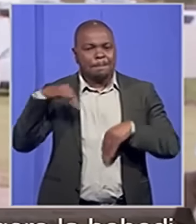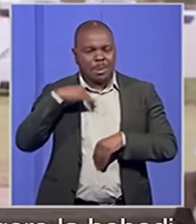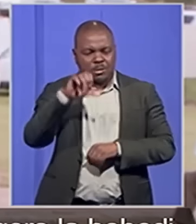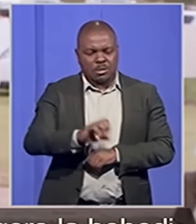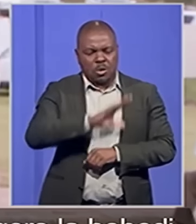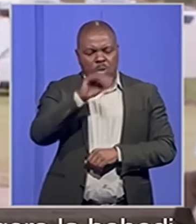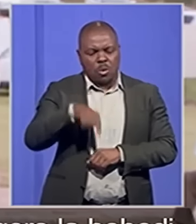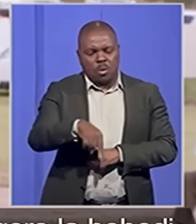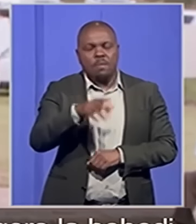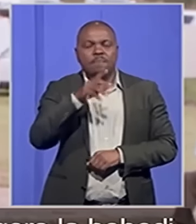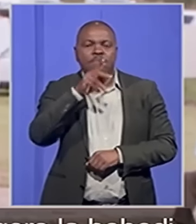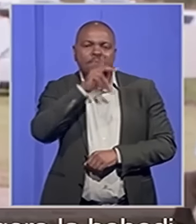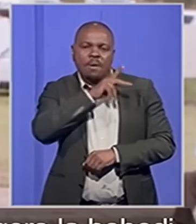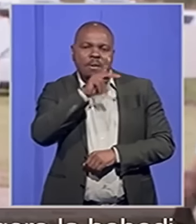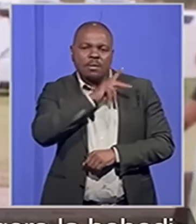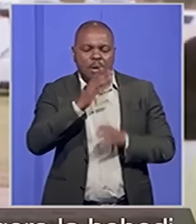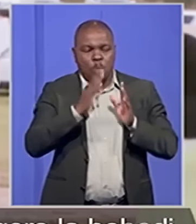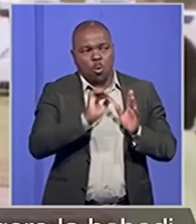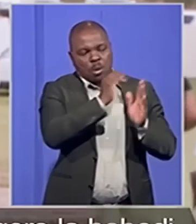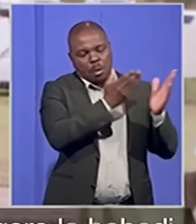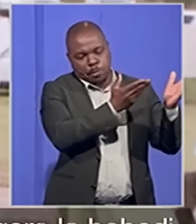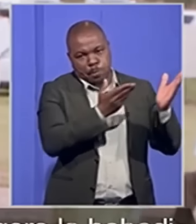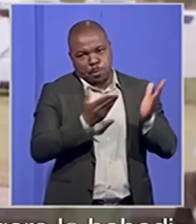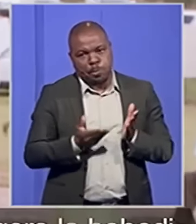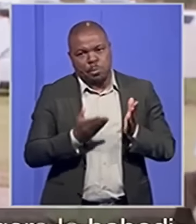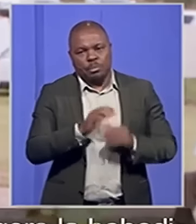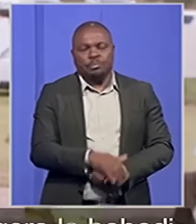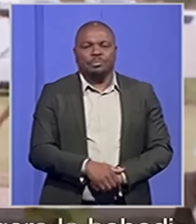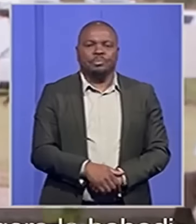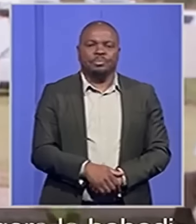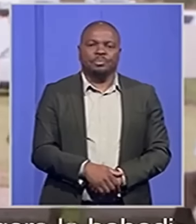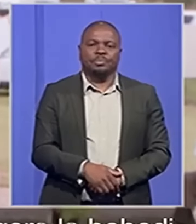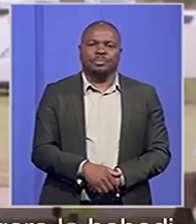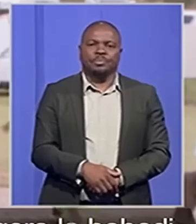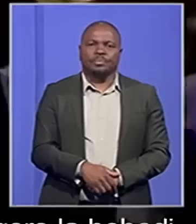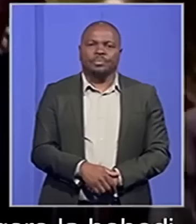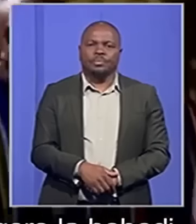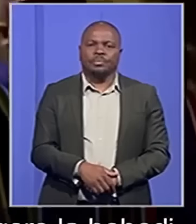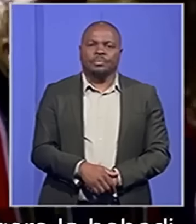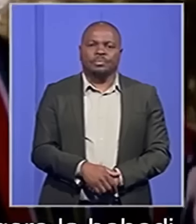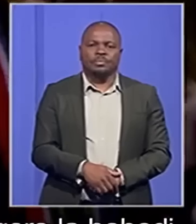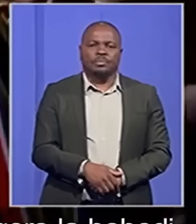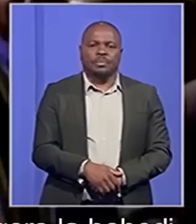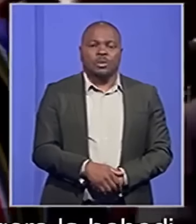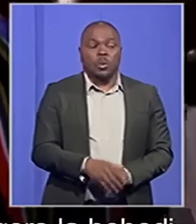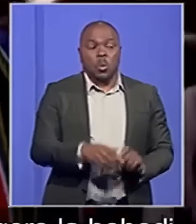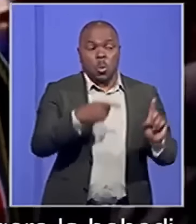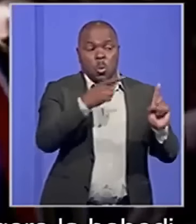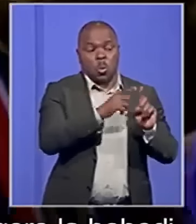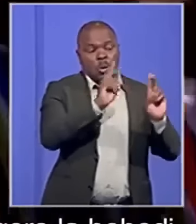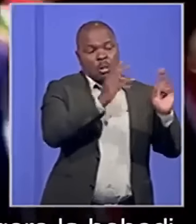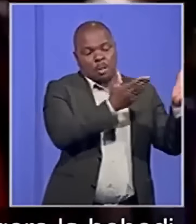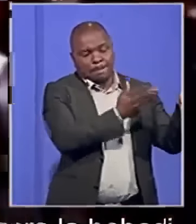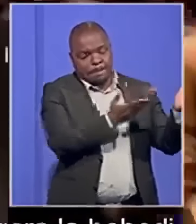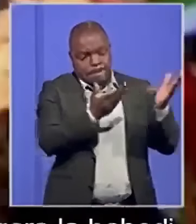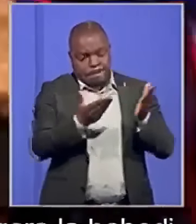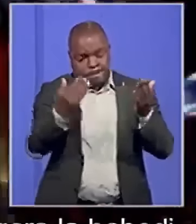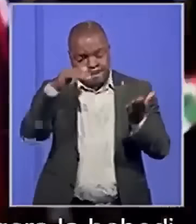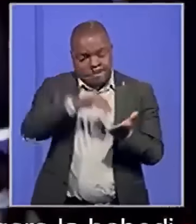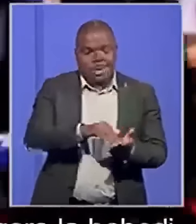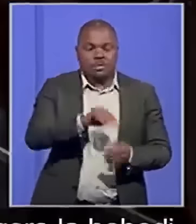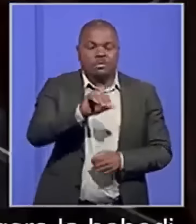Labohlano le mašaledi a Mthethwa. And then bayofika mhlambe ngabo 9 ngalexa sekuseni. Mashaledi a Mthethwa a tla goroga gae a Borwa